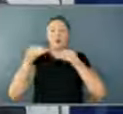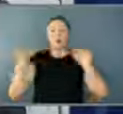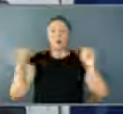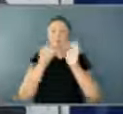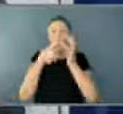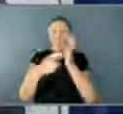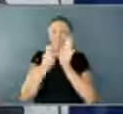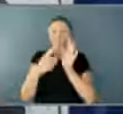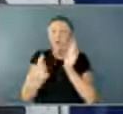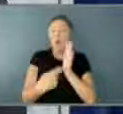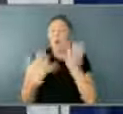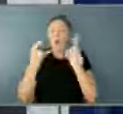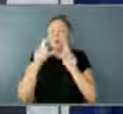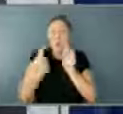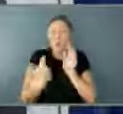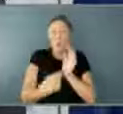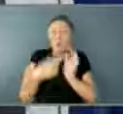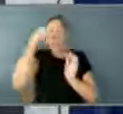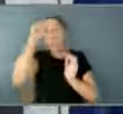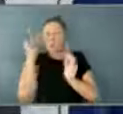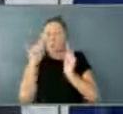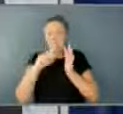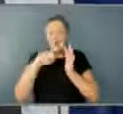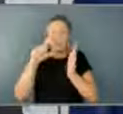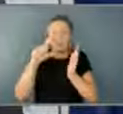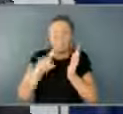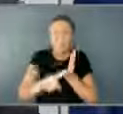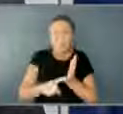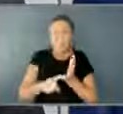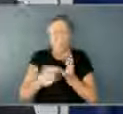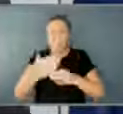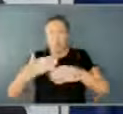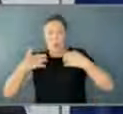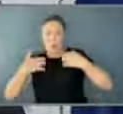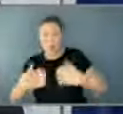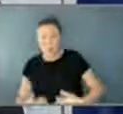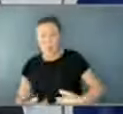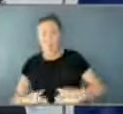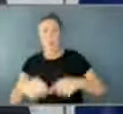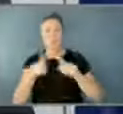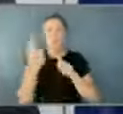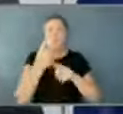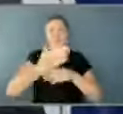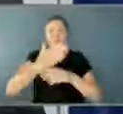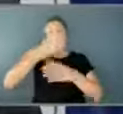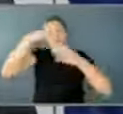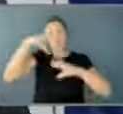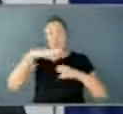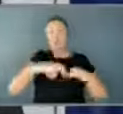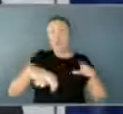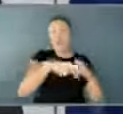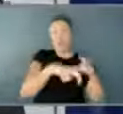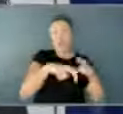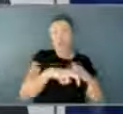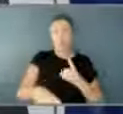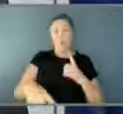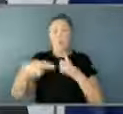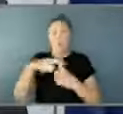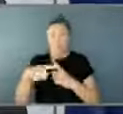healthcare workers such as ICU, emergency department, and most importantly, the most vulnerable people, people in residential aged